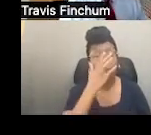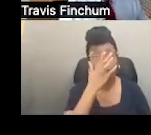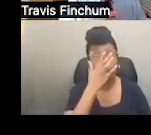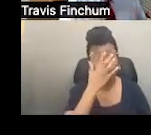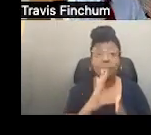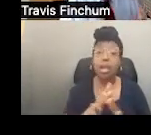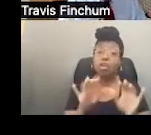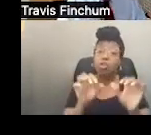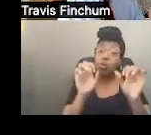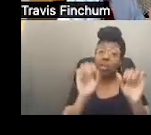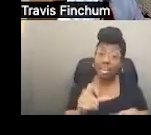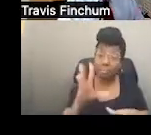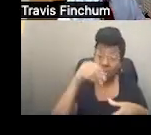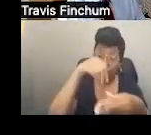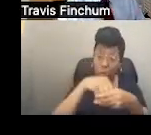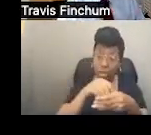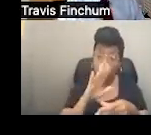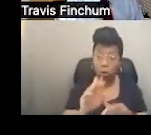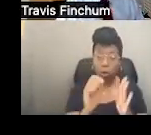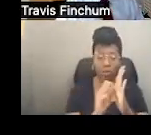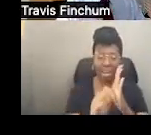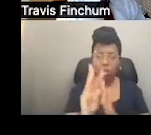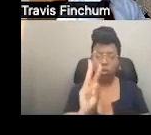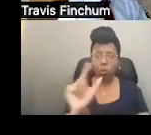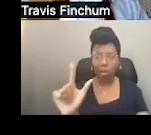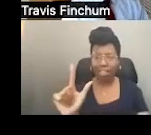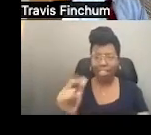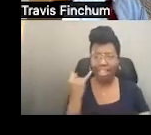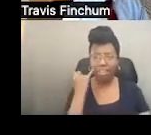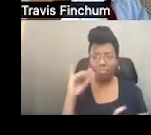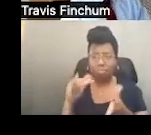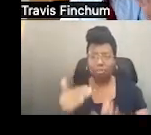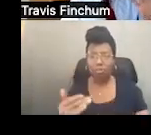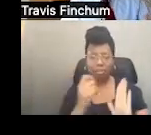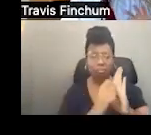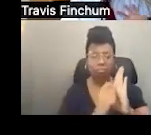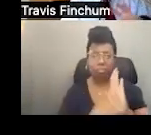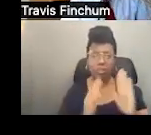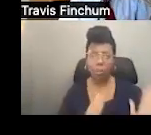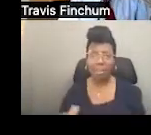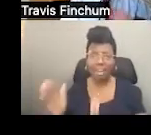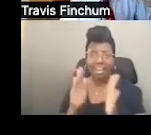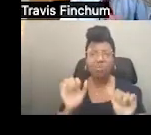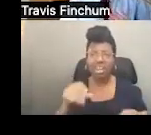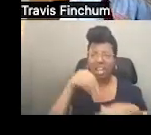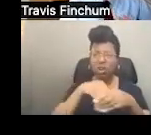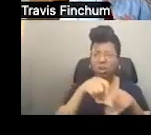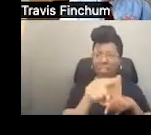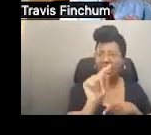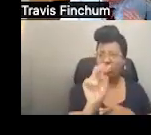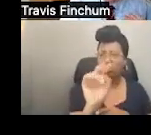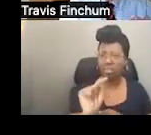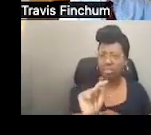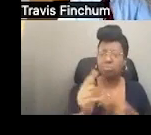will, or it can be within another type of trust that we use in estate planning that says, when I'm gone, rather